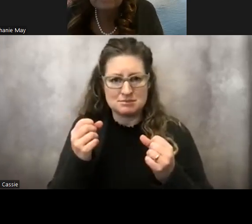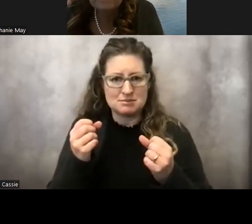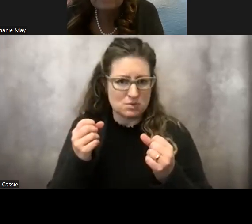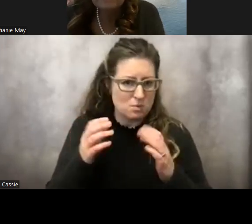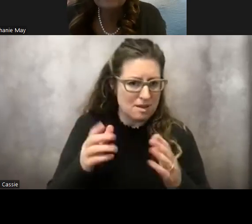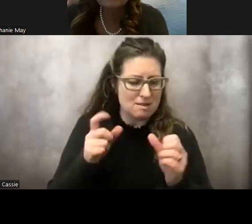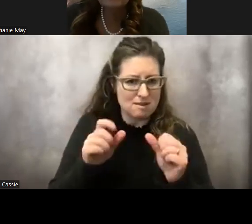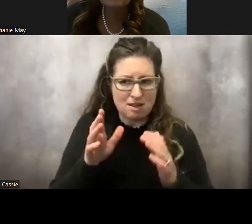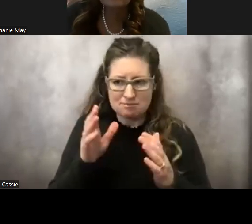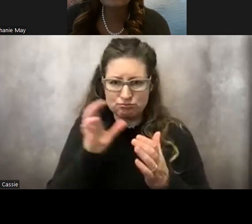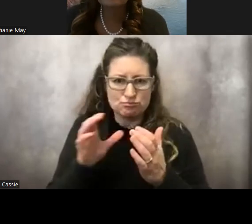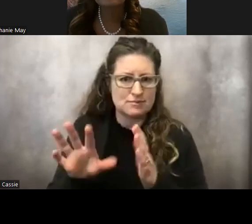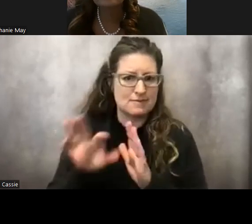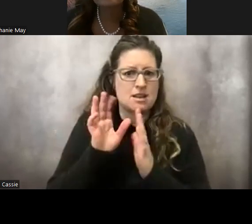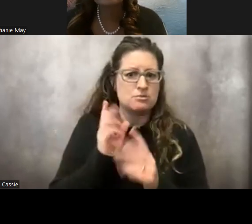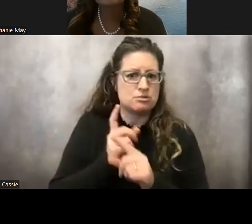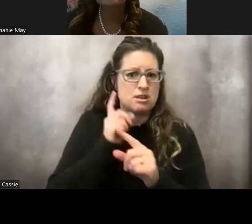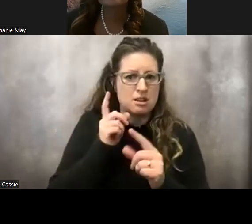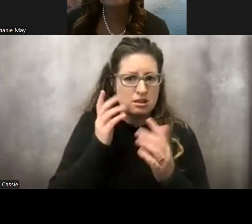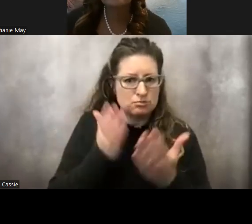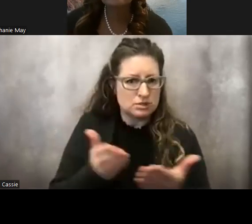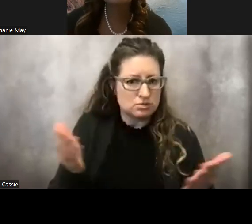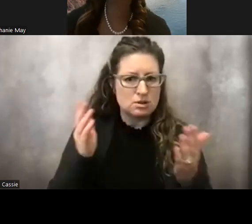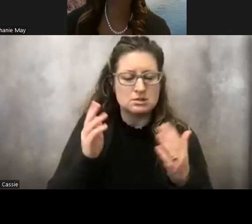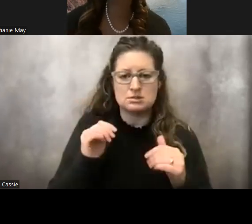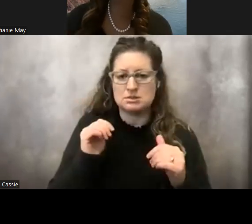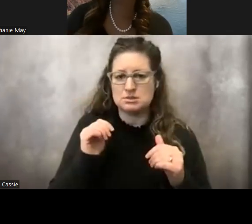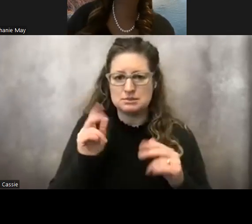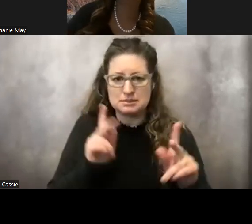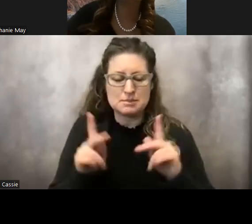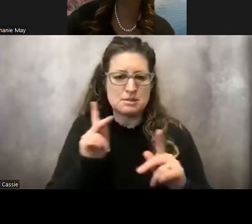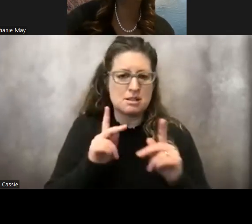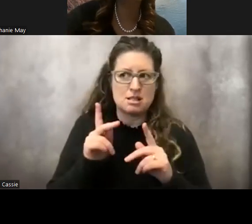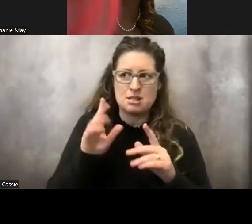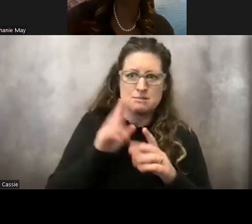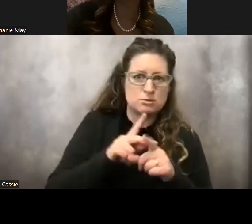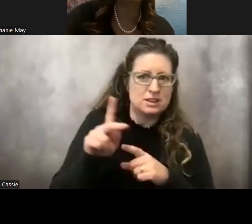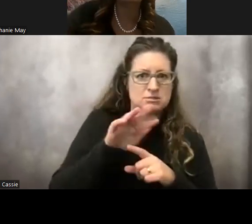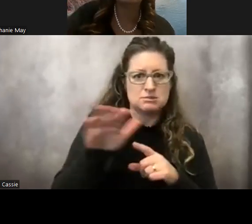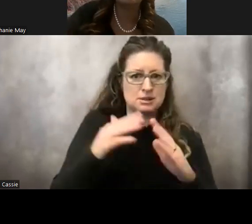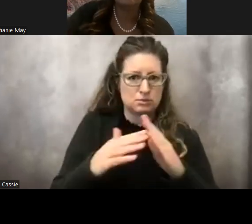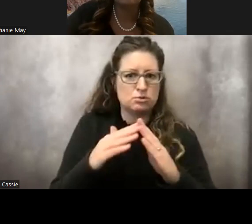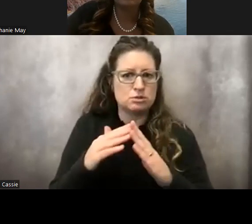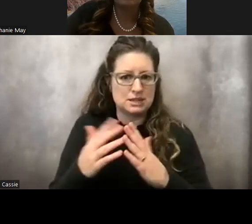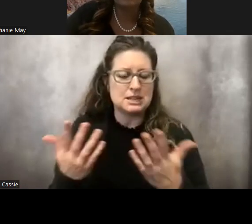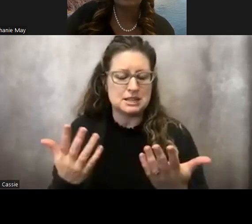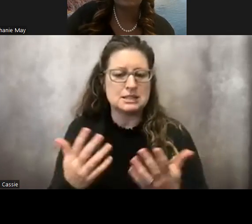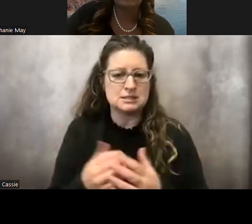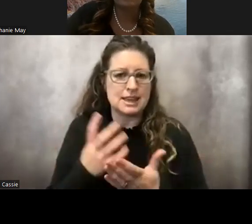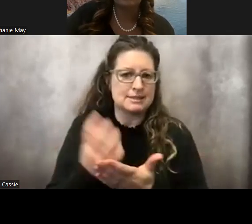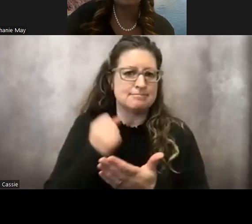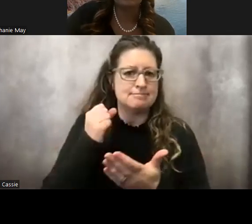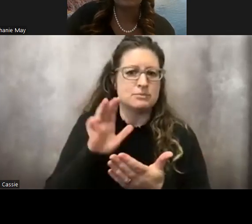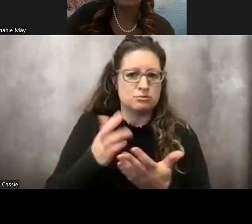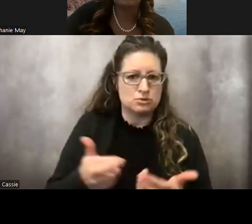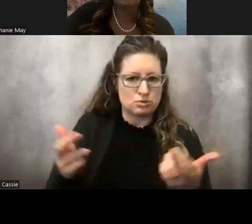and researchers and community professionals here. And so hopefully that contact